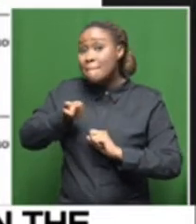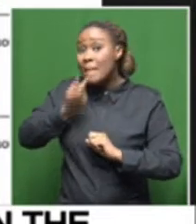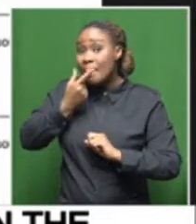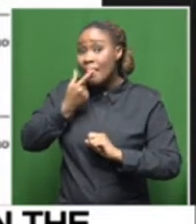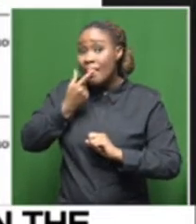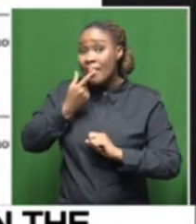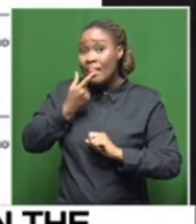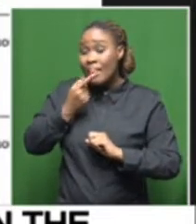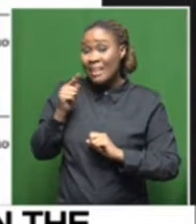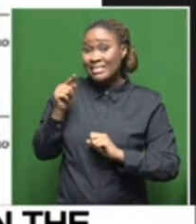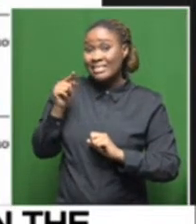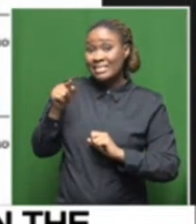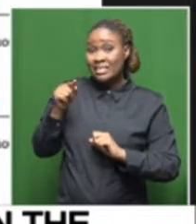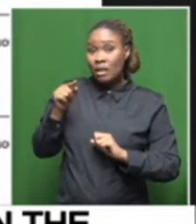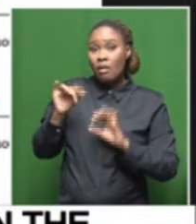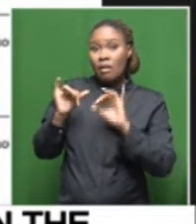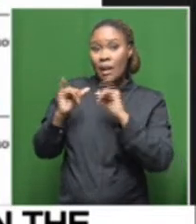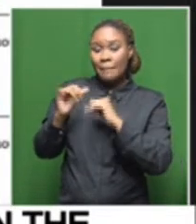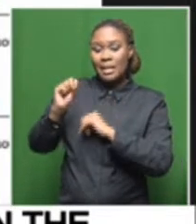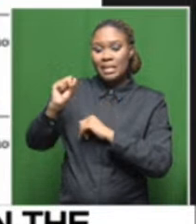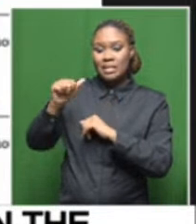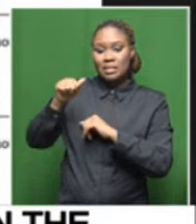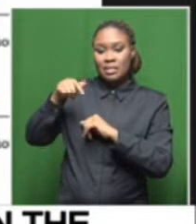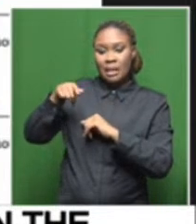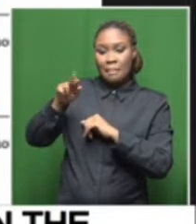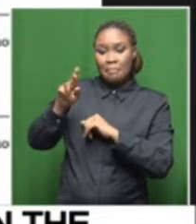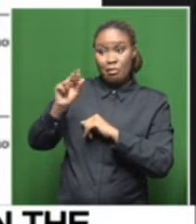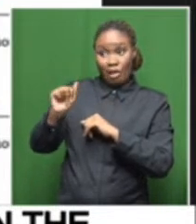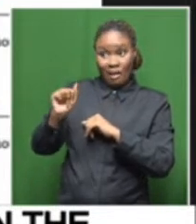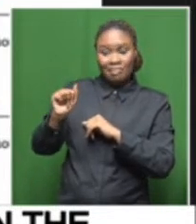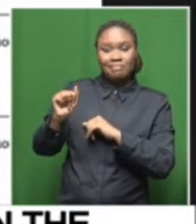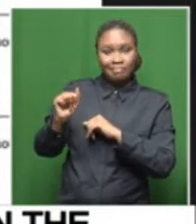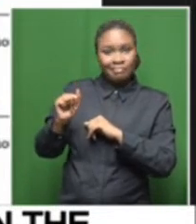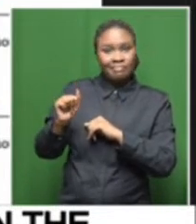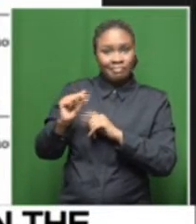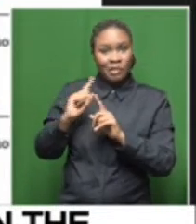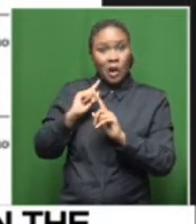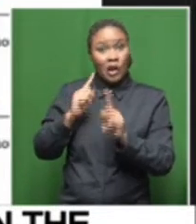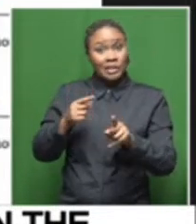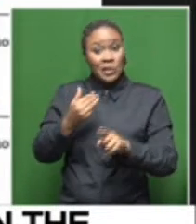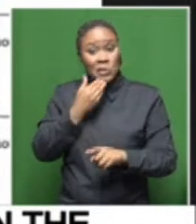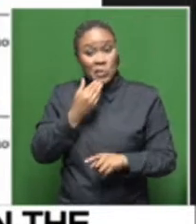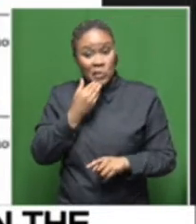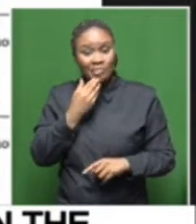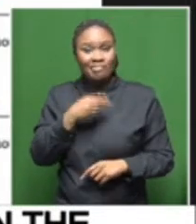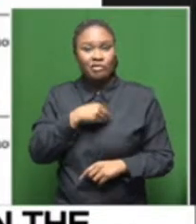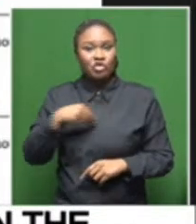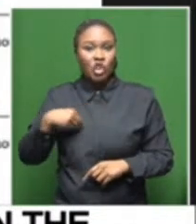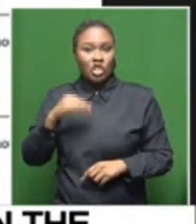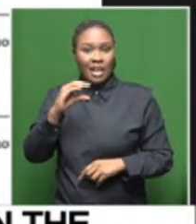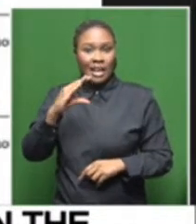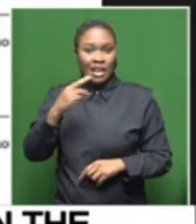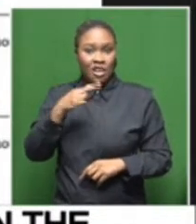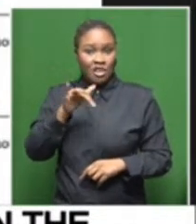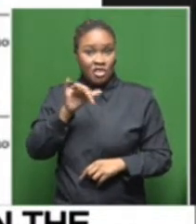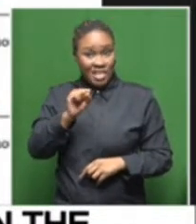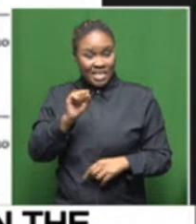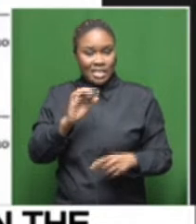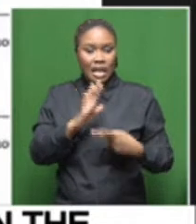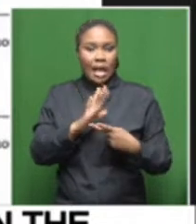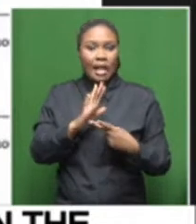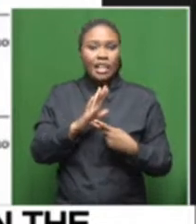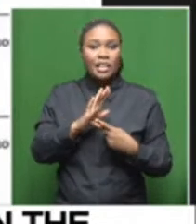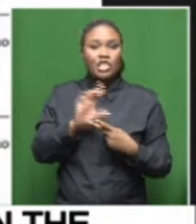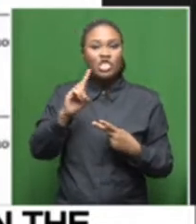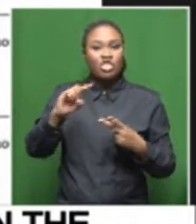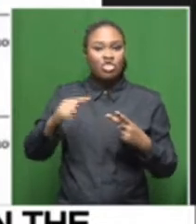between Dr. Crisp and DG Buthelezi, I'm sure they could look at dealing with